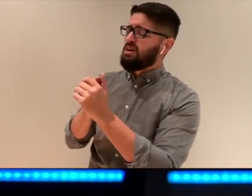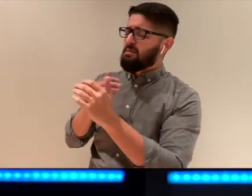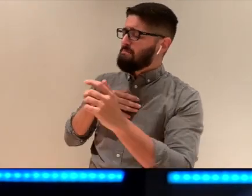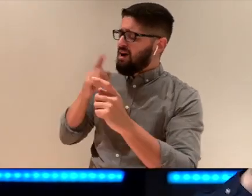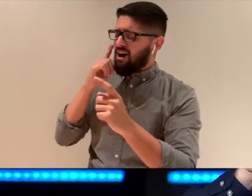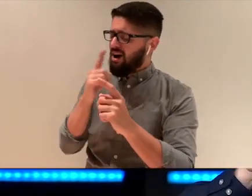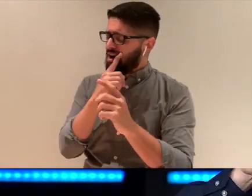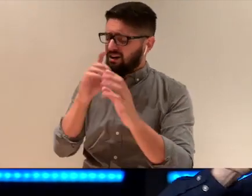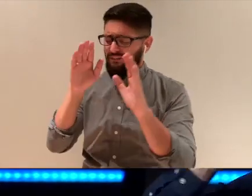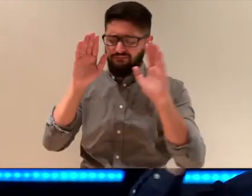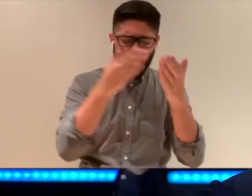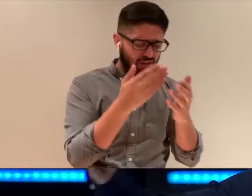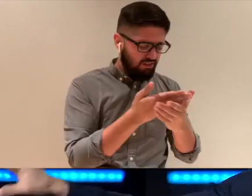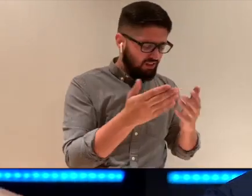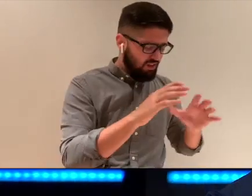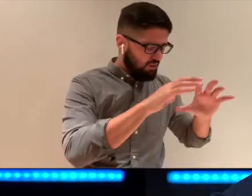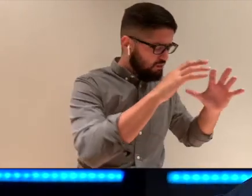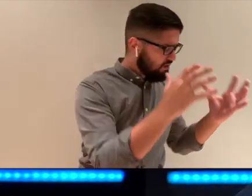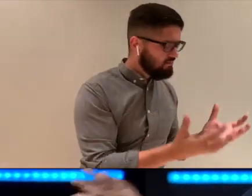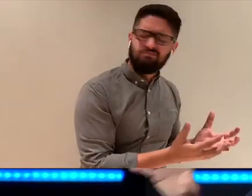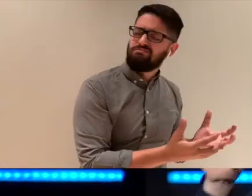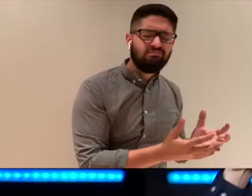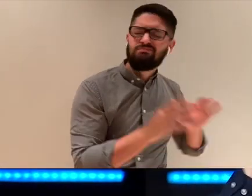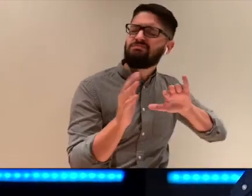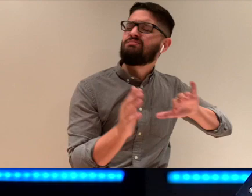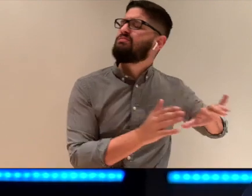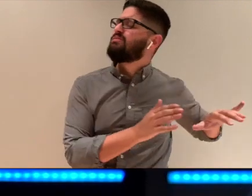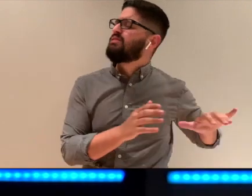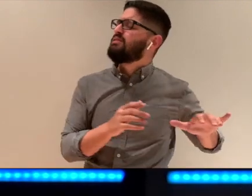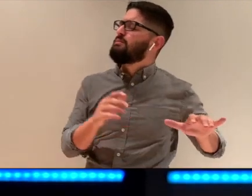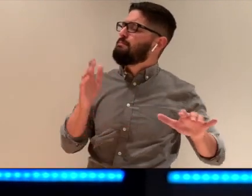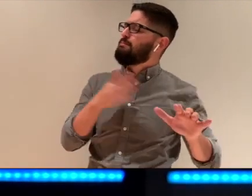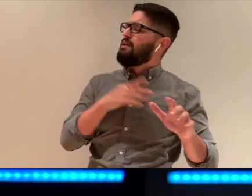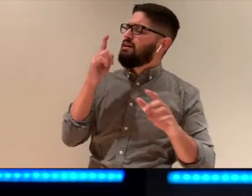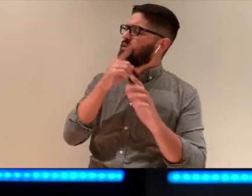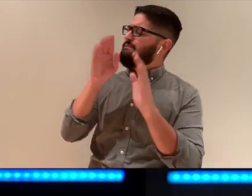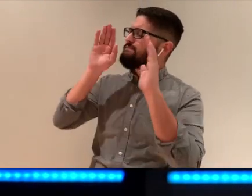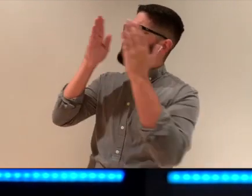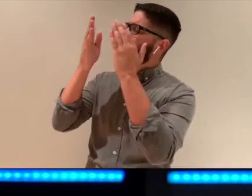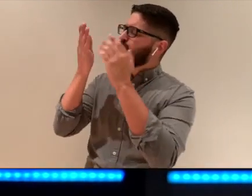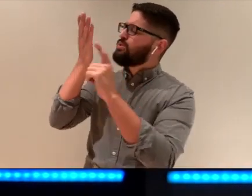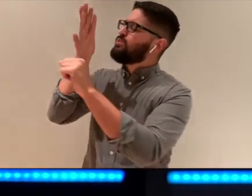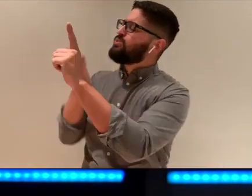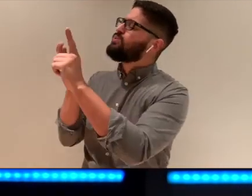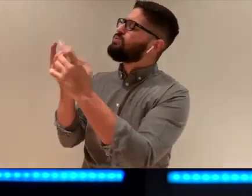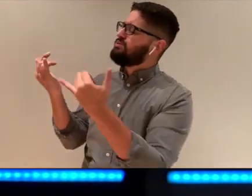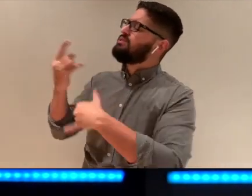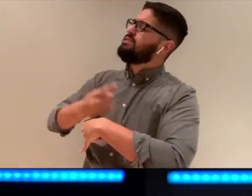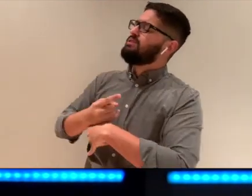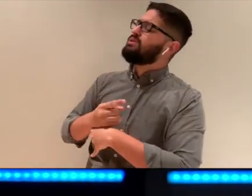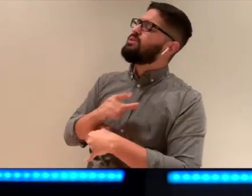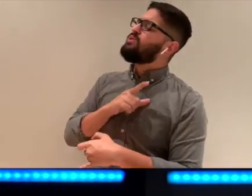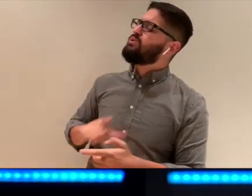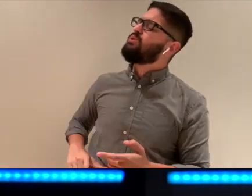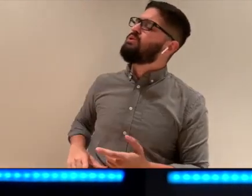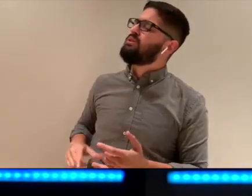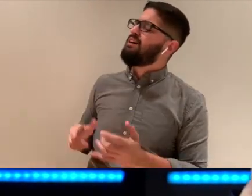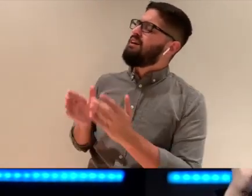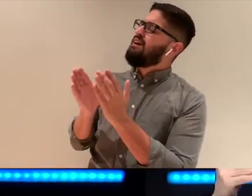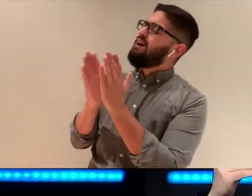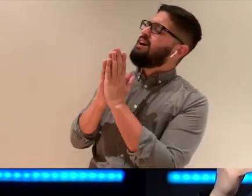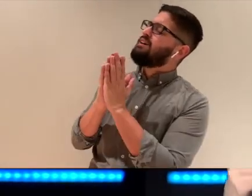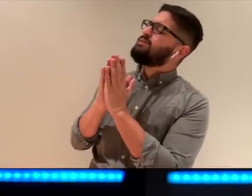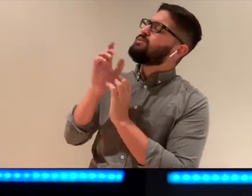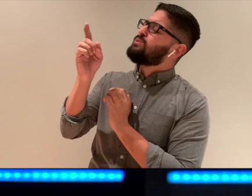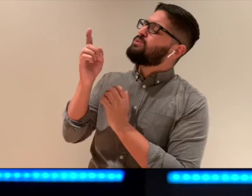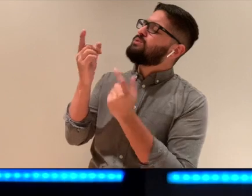No longer do I fix my eyes on all the things of this world, but Lord, I fix my eyes on you today. And so, Lord, I